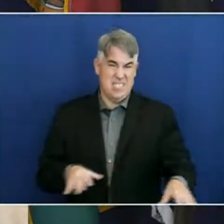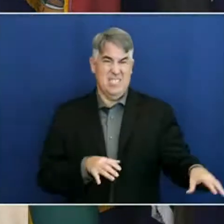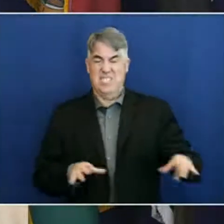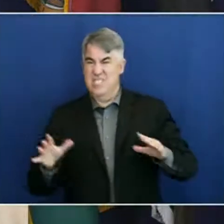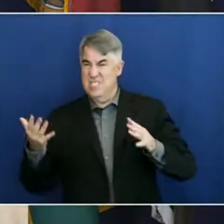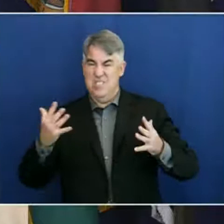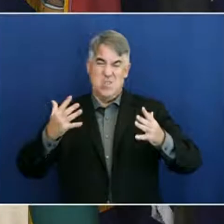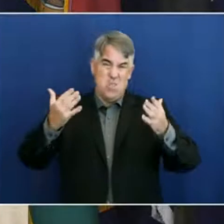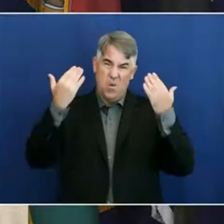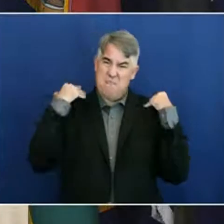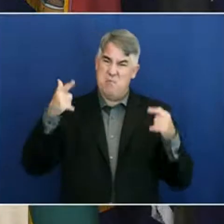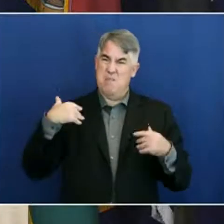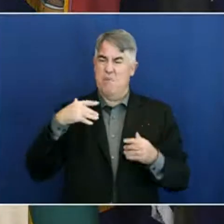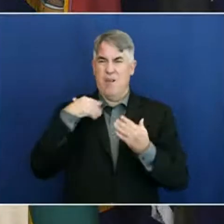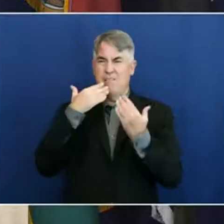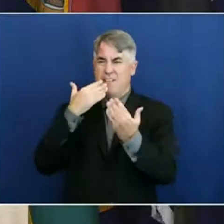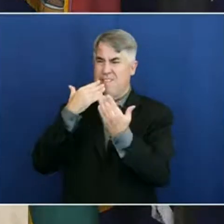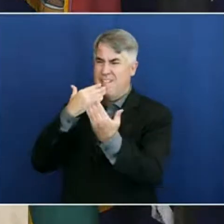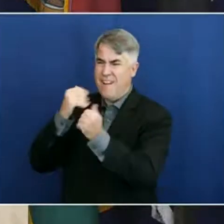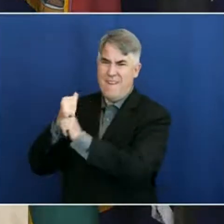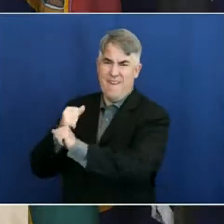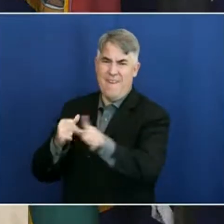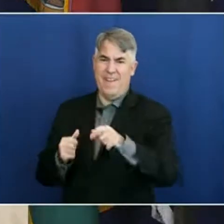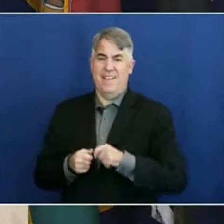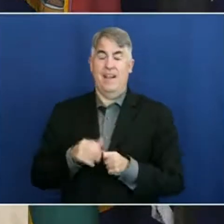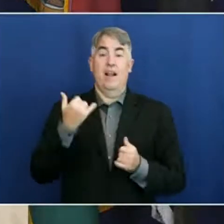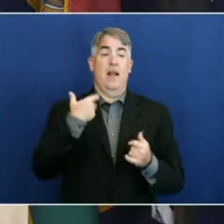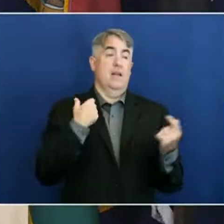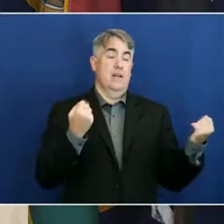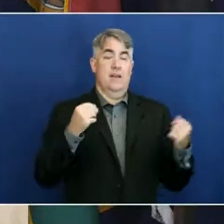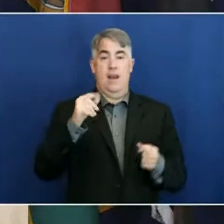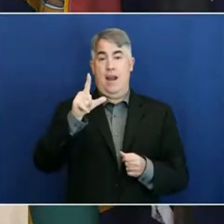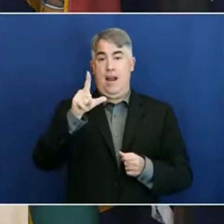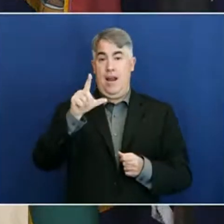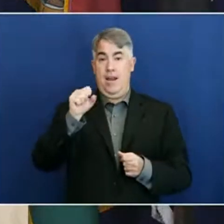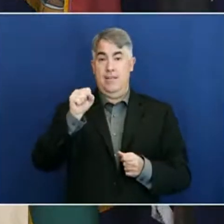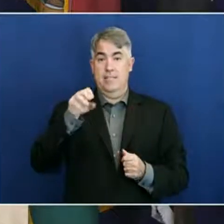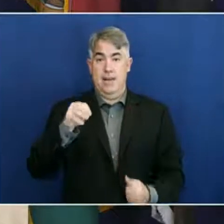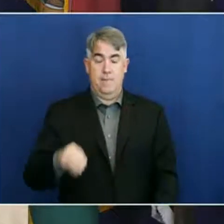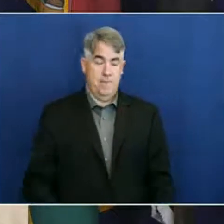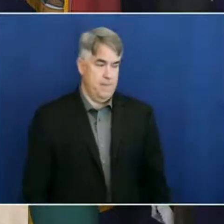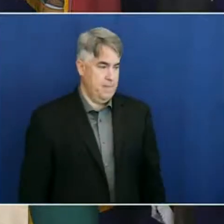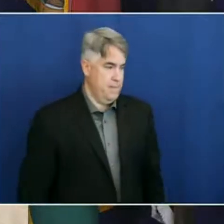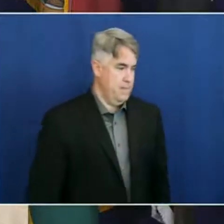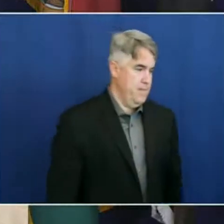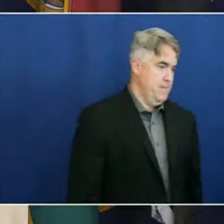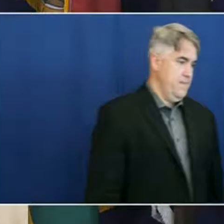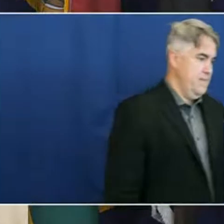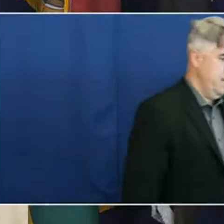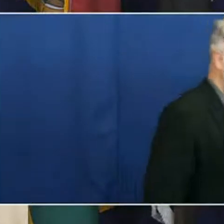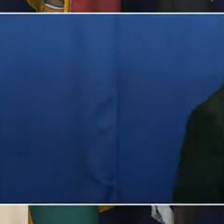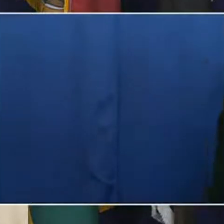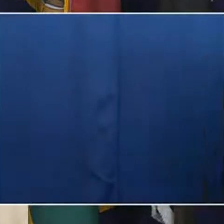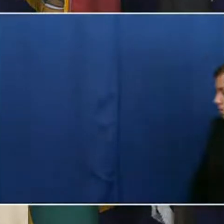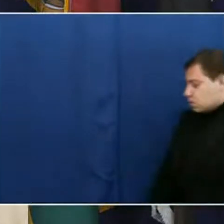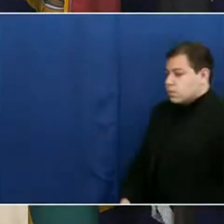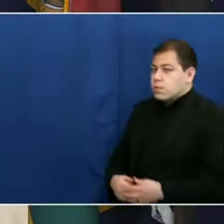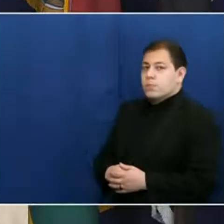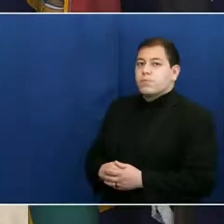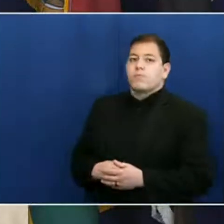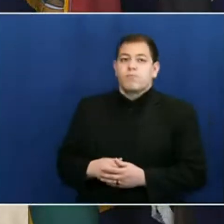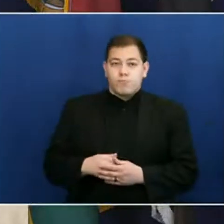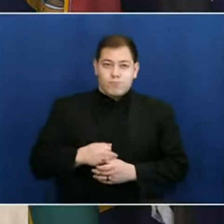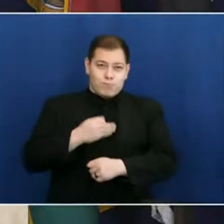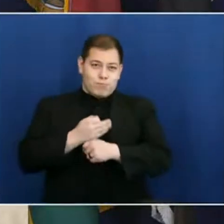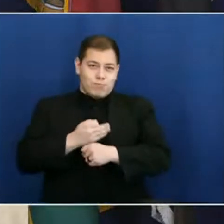behalf of our county. Muchísimas gracias al presidente Fletcher por su información. Quiero iniciar esta tarde con un agradecimiento